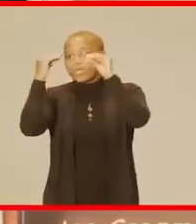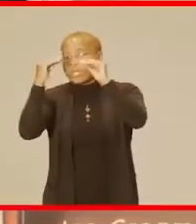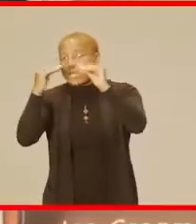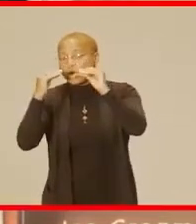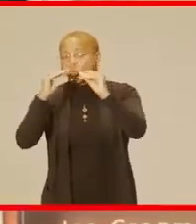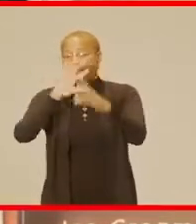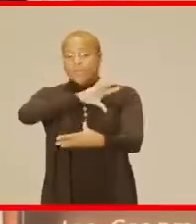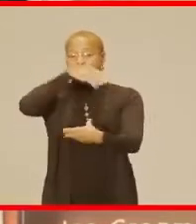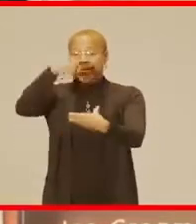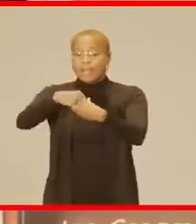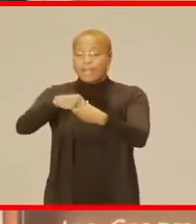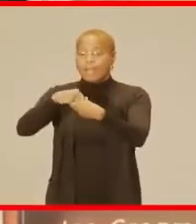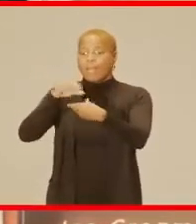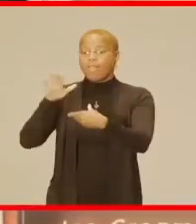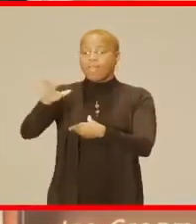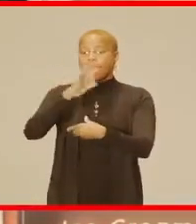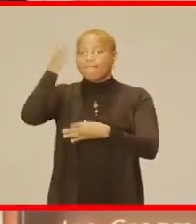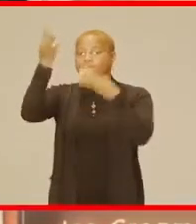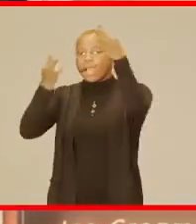their fantasy anime.